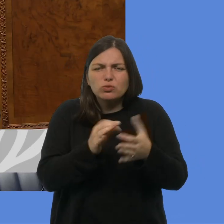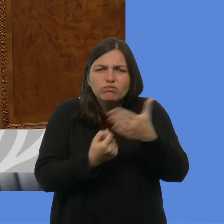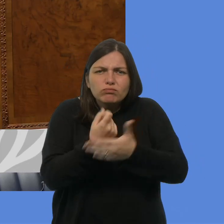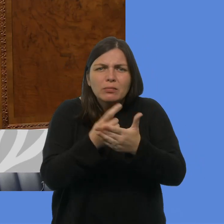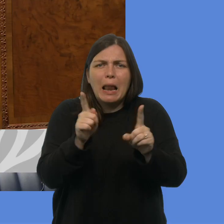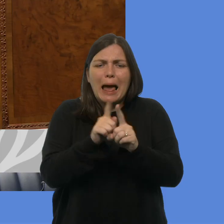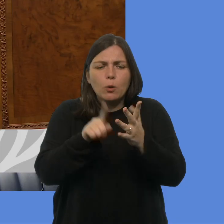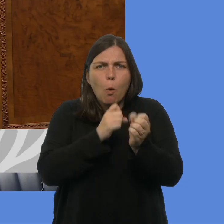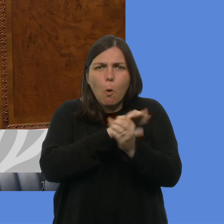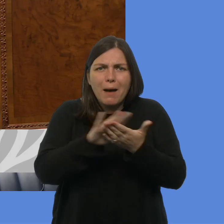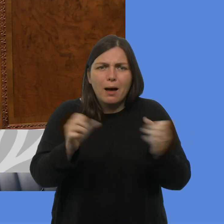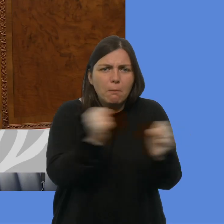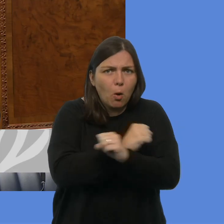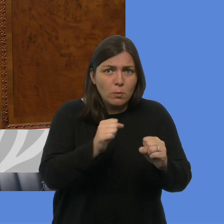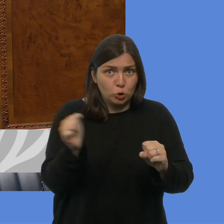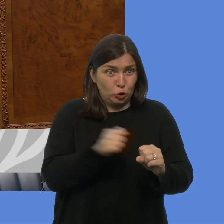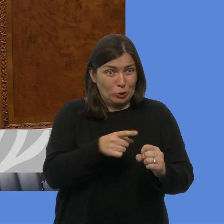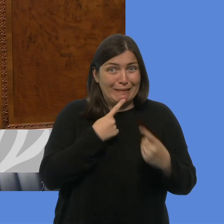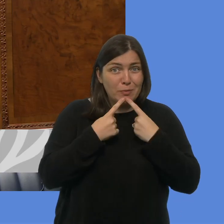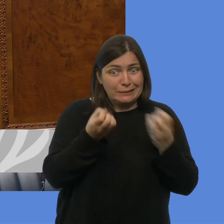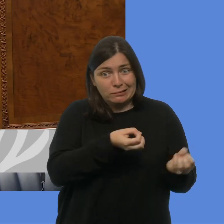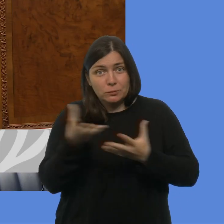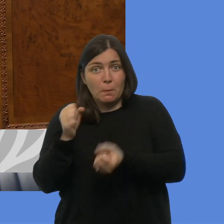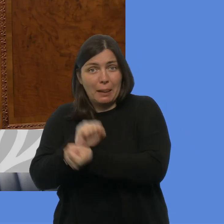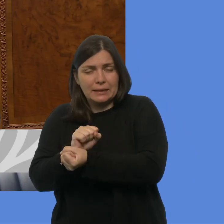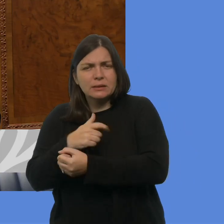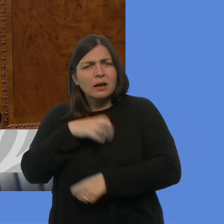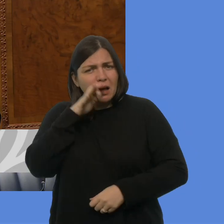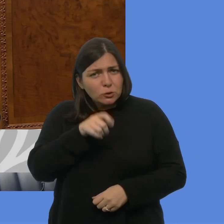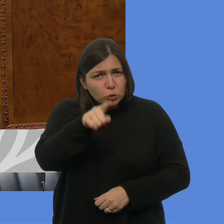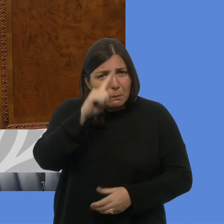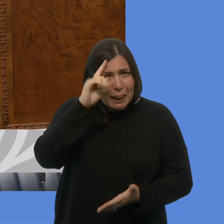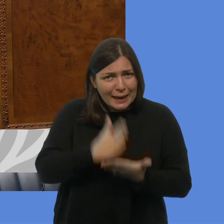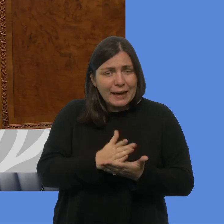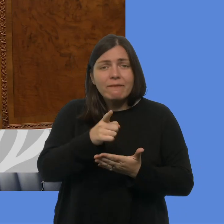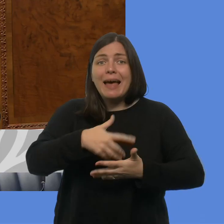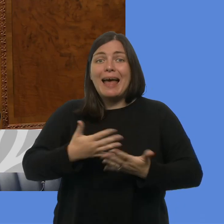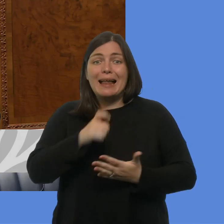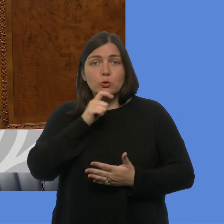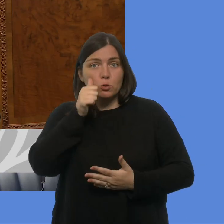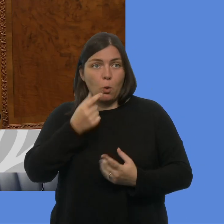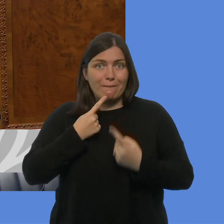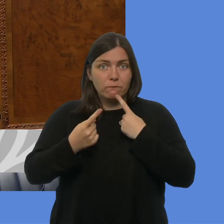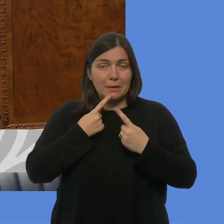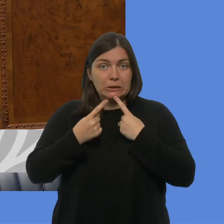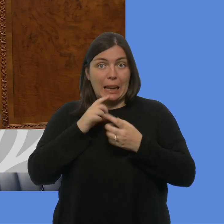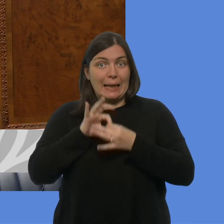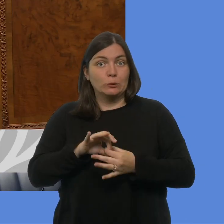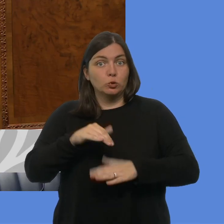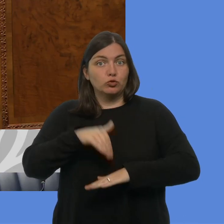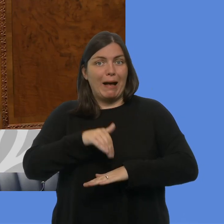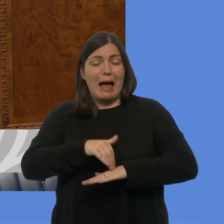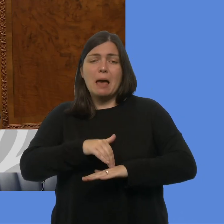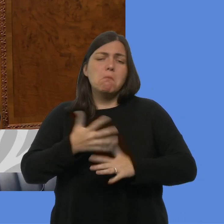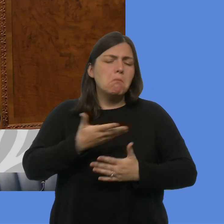that anyone with information about crimes committed by either loyalist or Republican terrorists should give it to the lawful authority